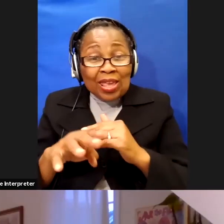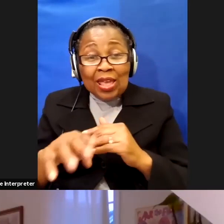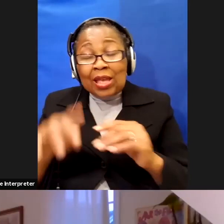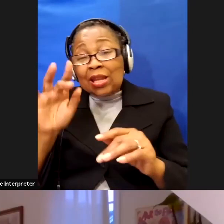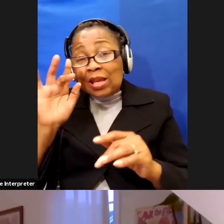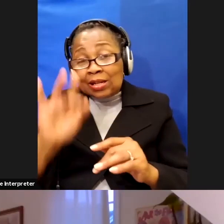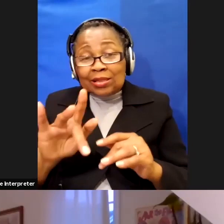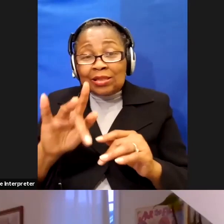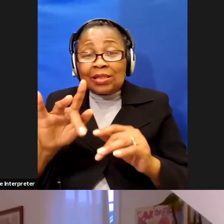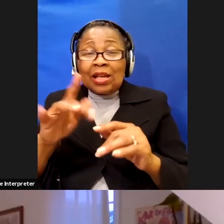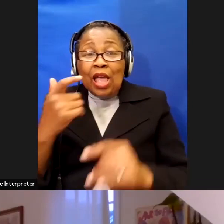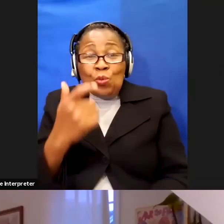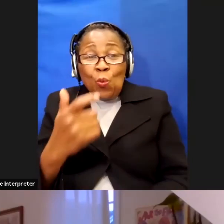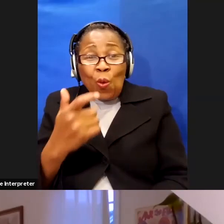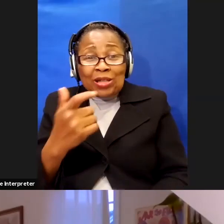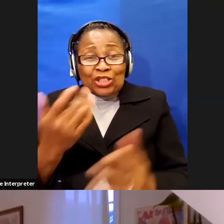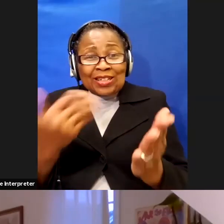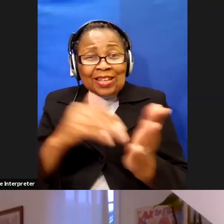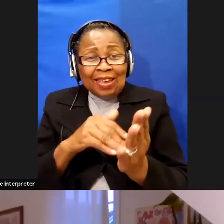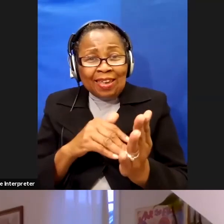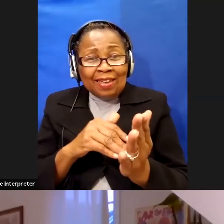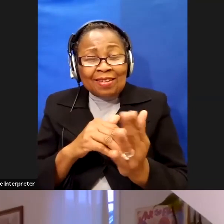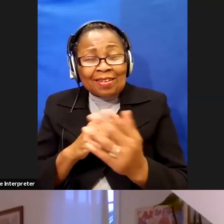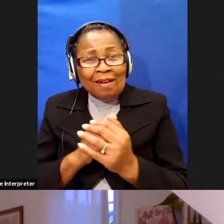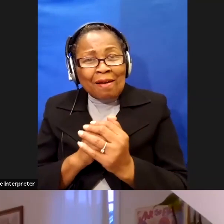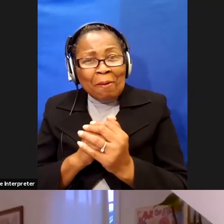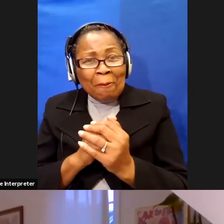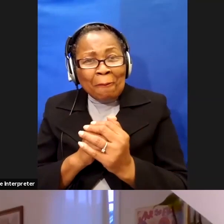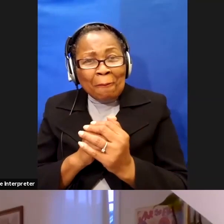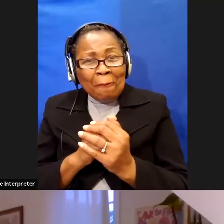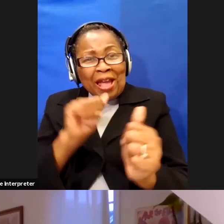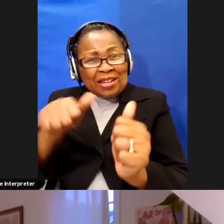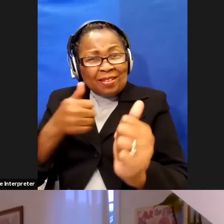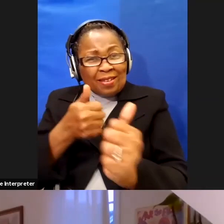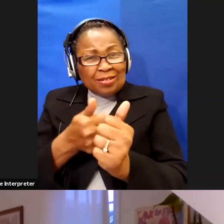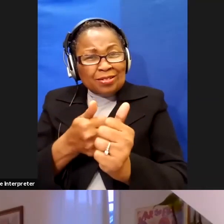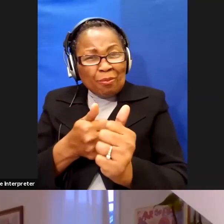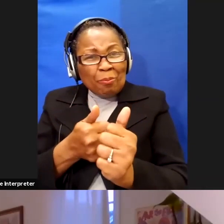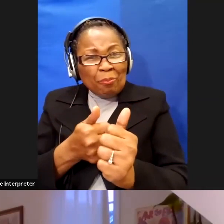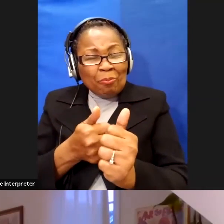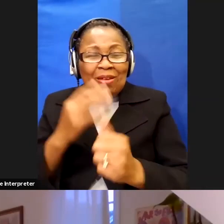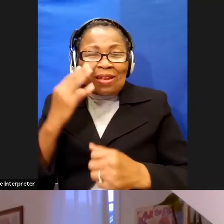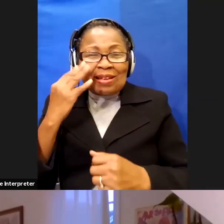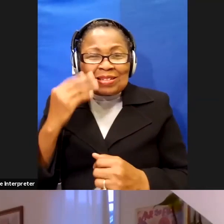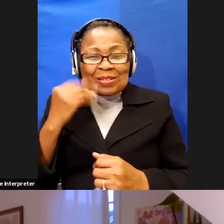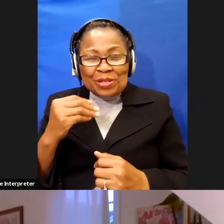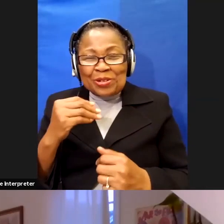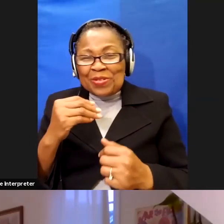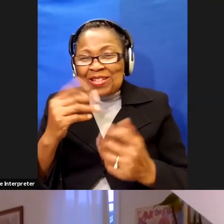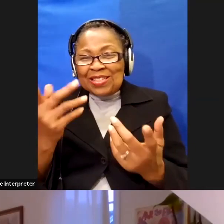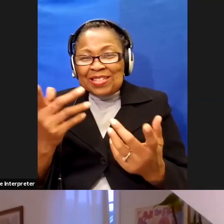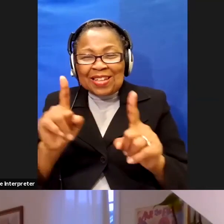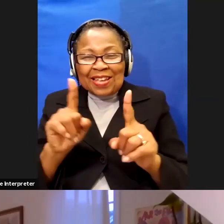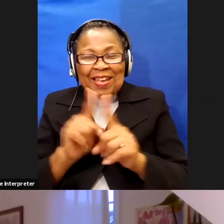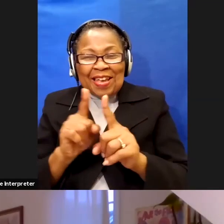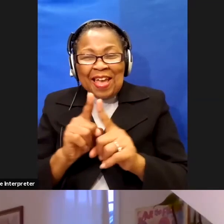it or watch it again and catch yourself up and experience the experience at a speed that works